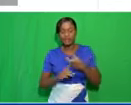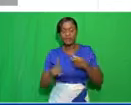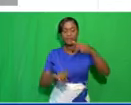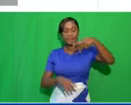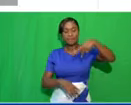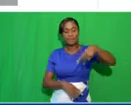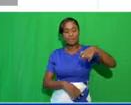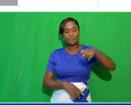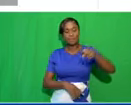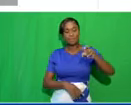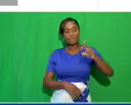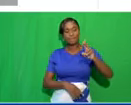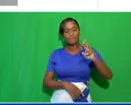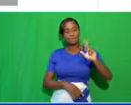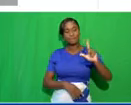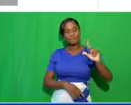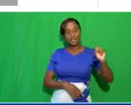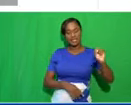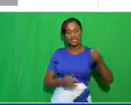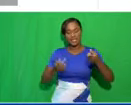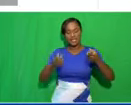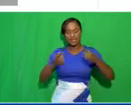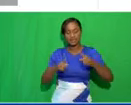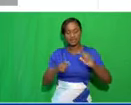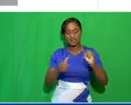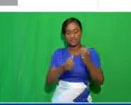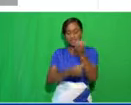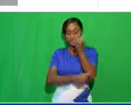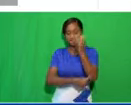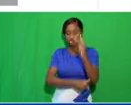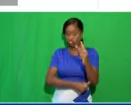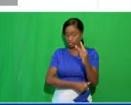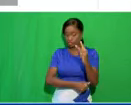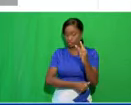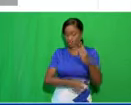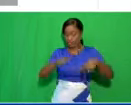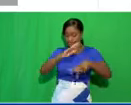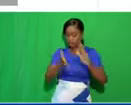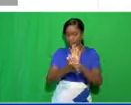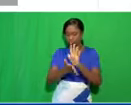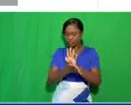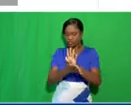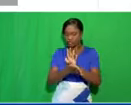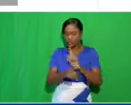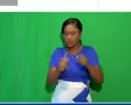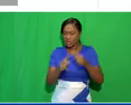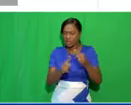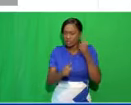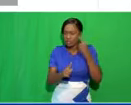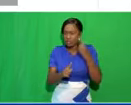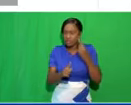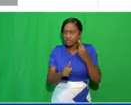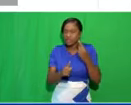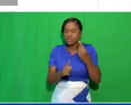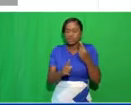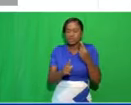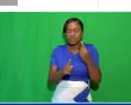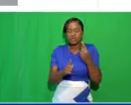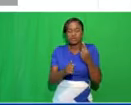is administered at standard 3, as I indicated earlier, when we look at the background factors, one of the things that we